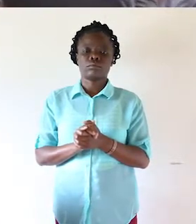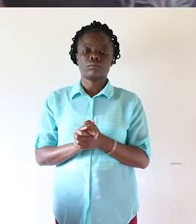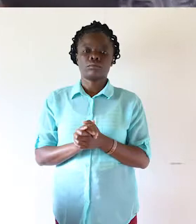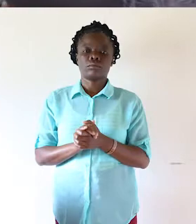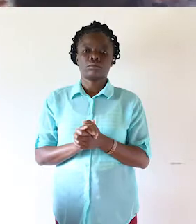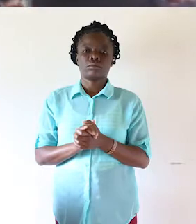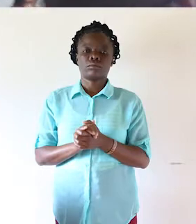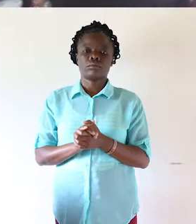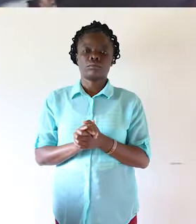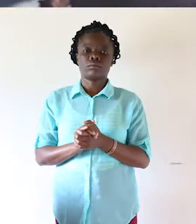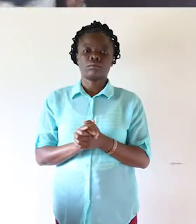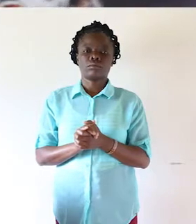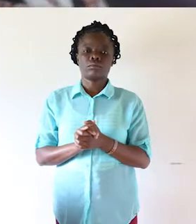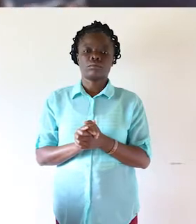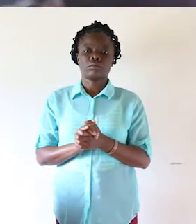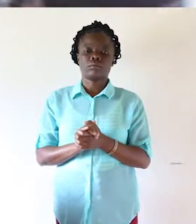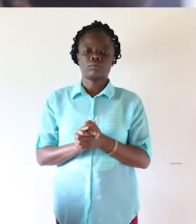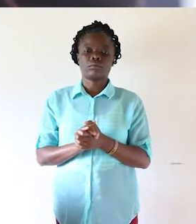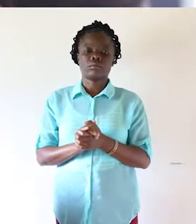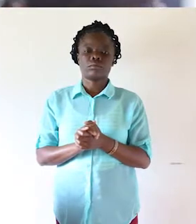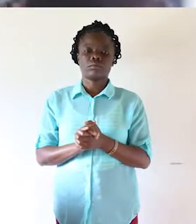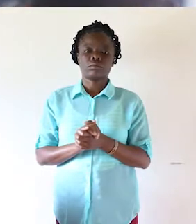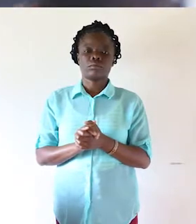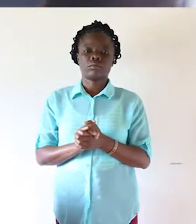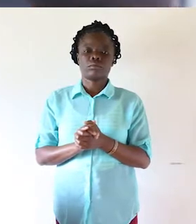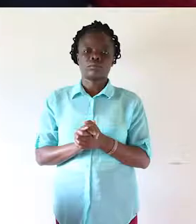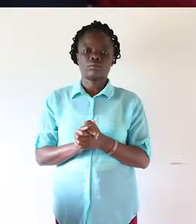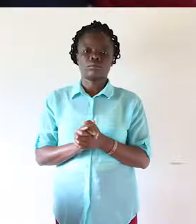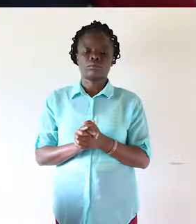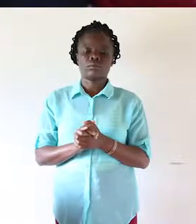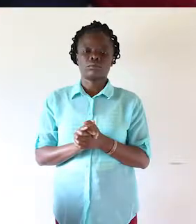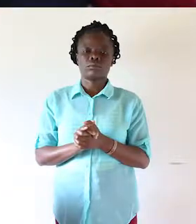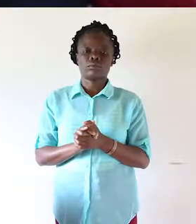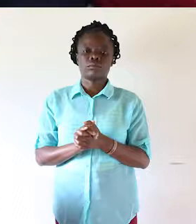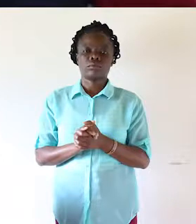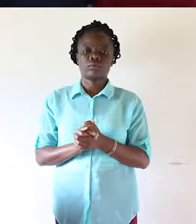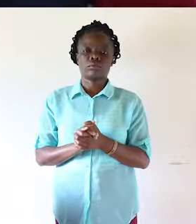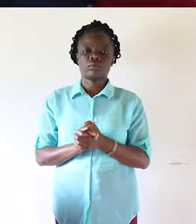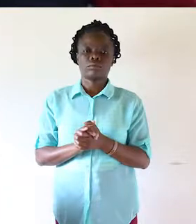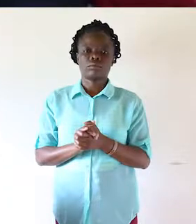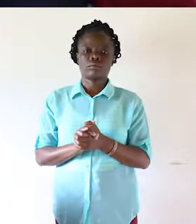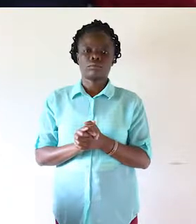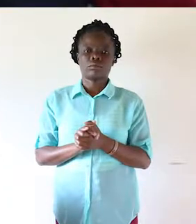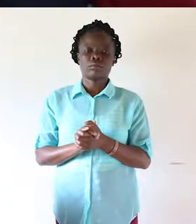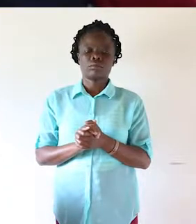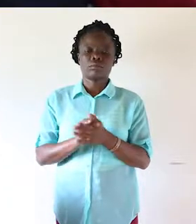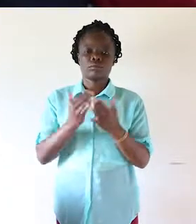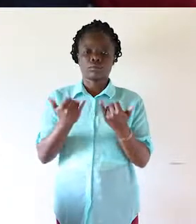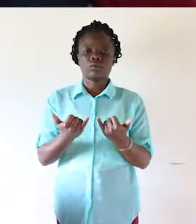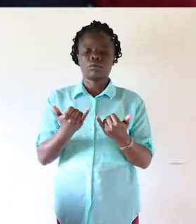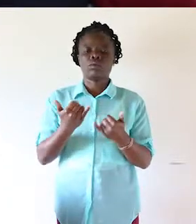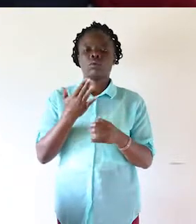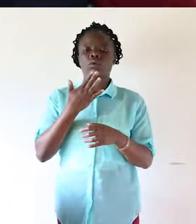close. You put it in the the shoulder. Now we are